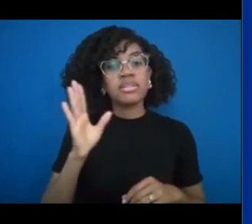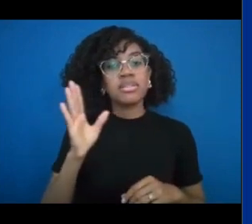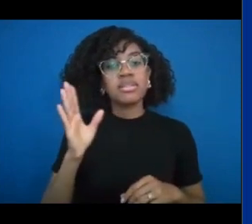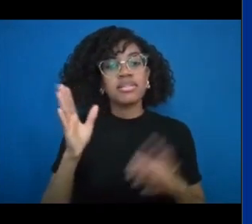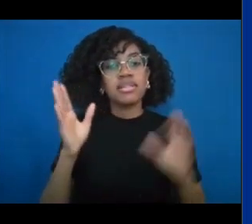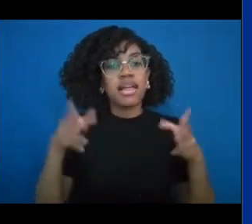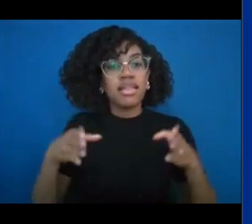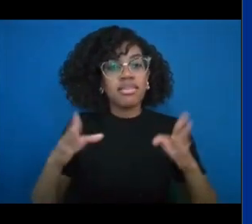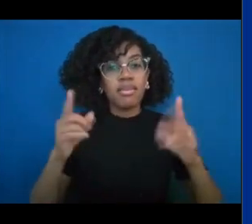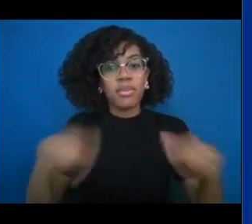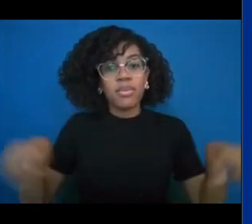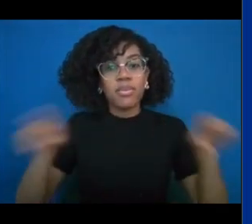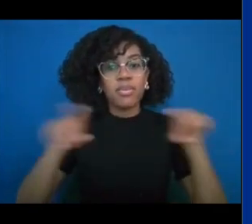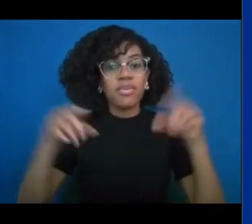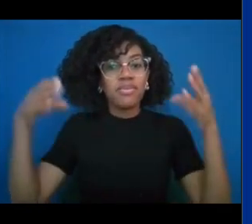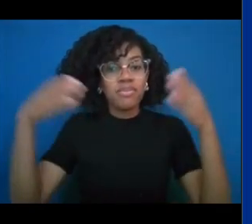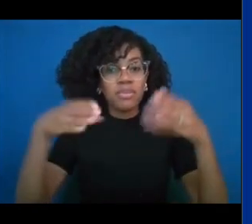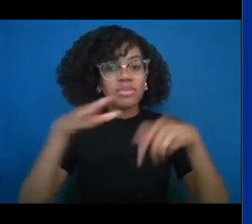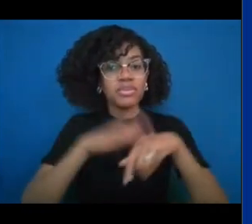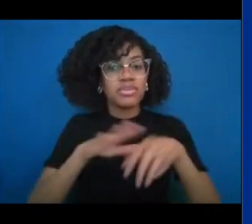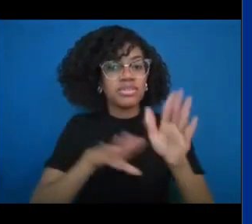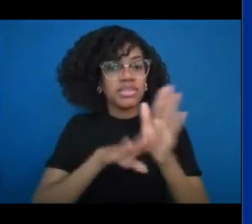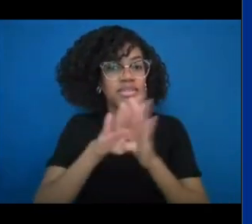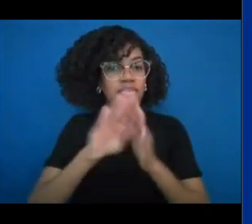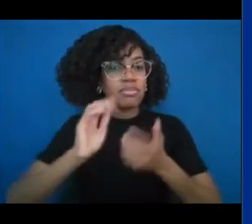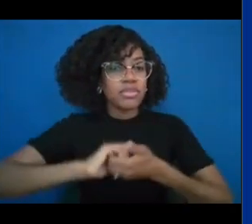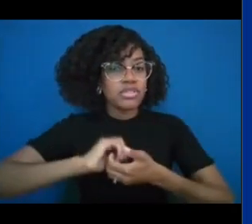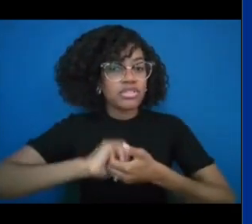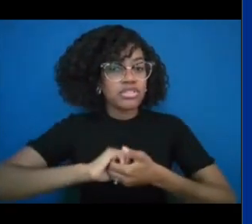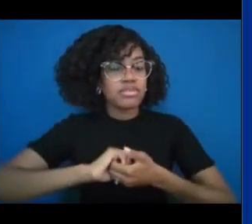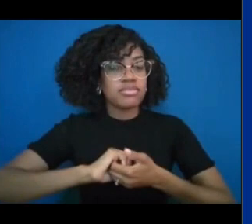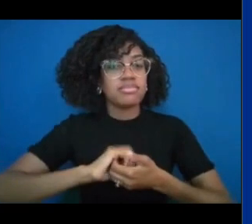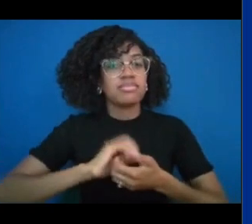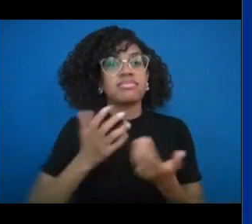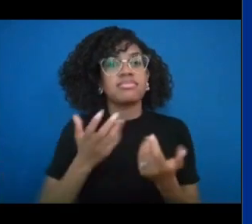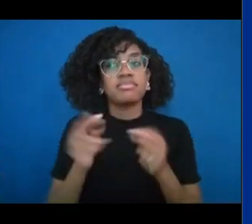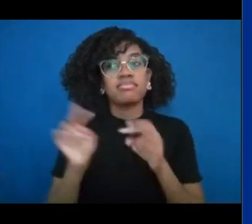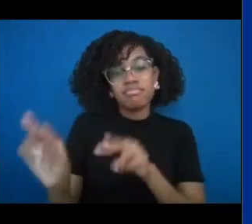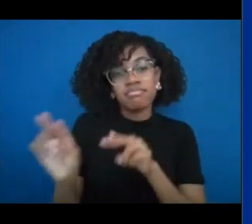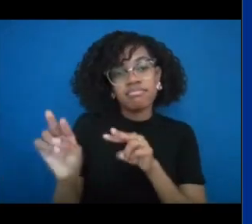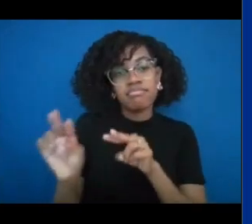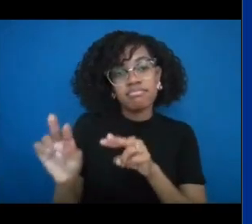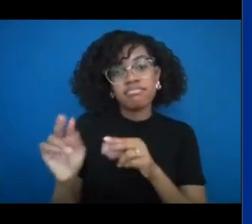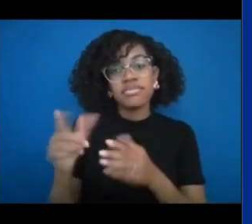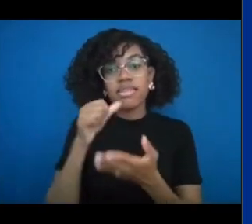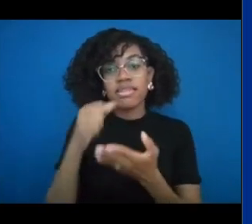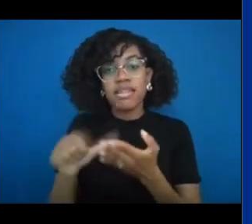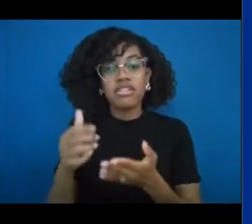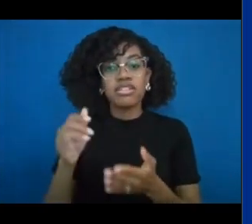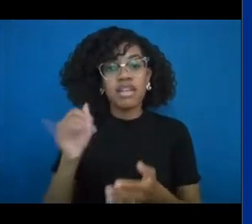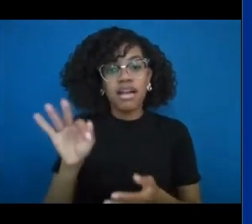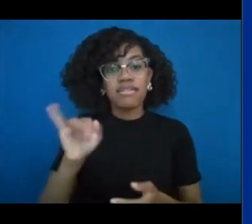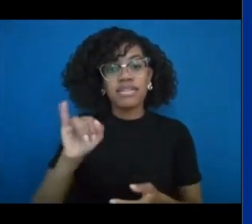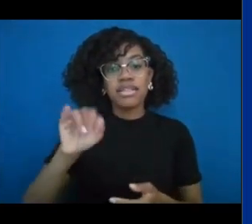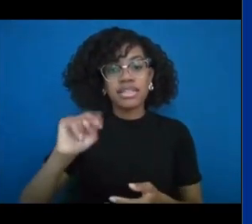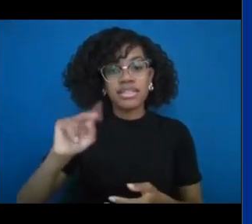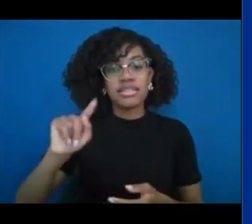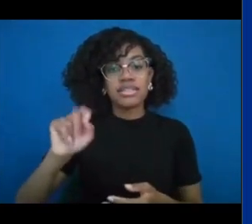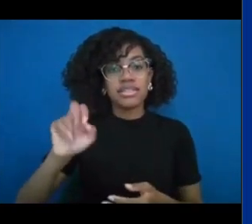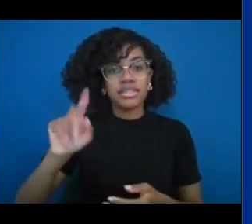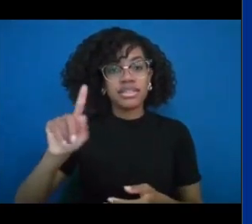focus on developing your partnerships with an anticipation of letters of intent due November